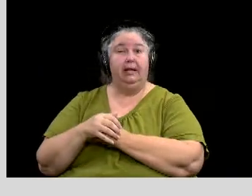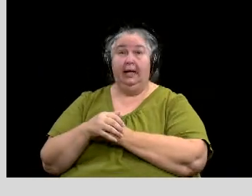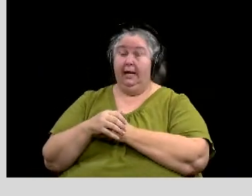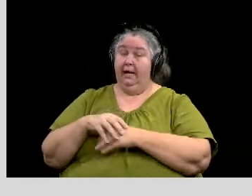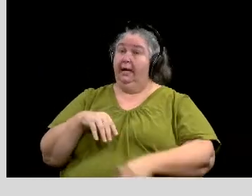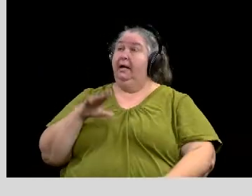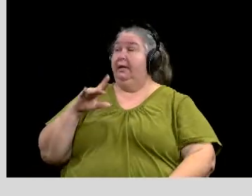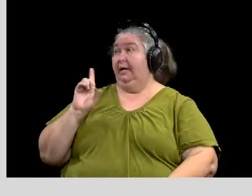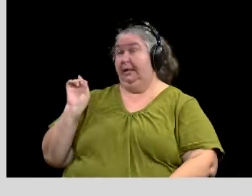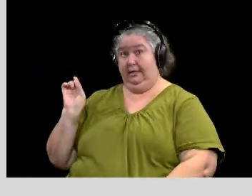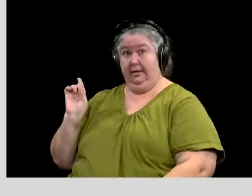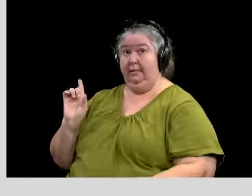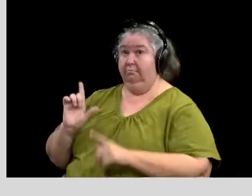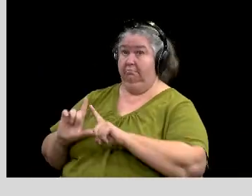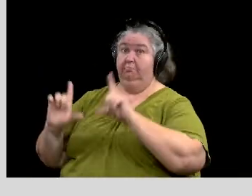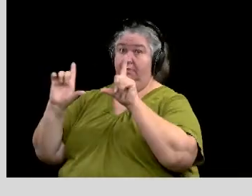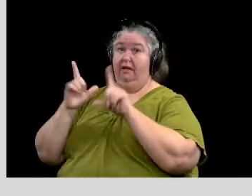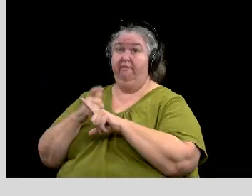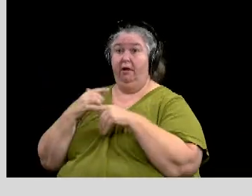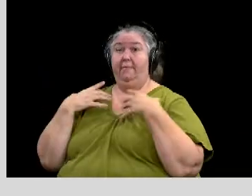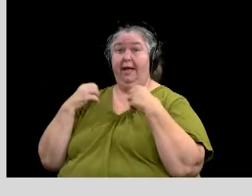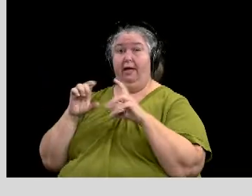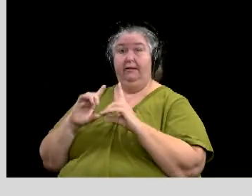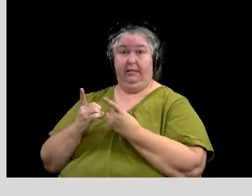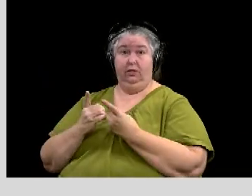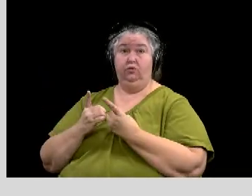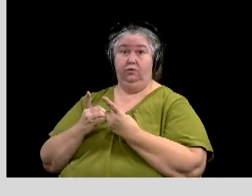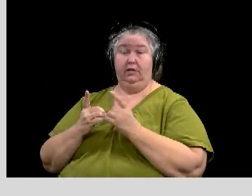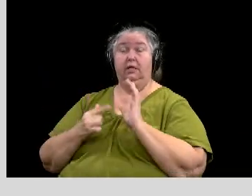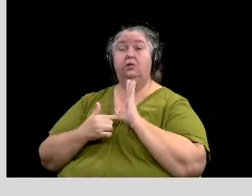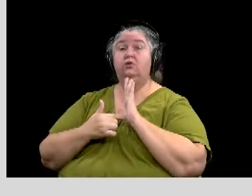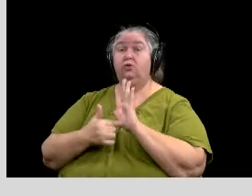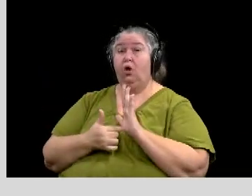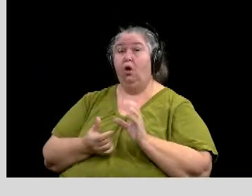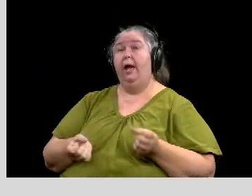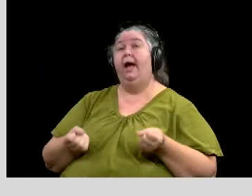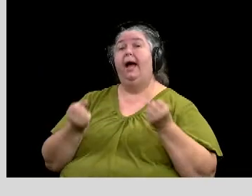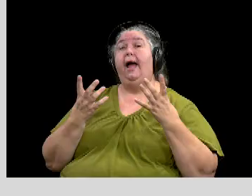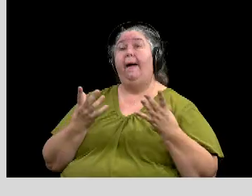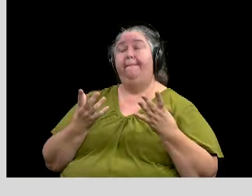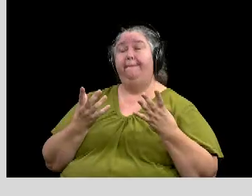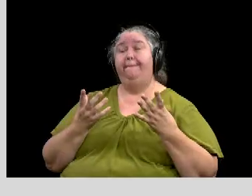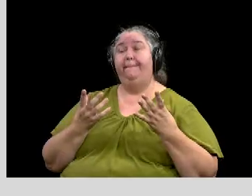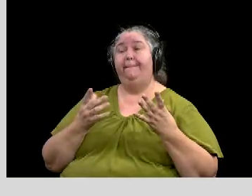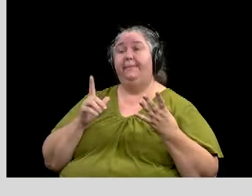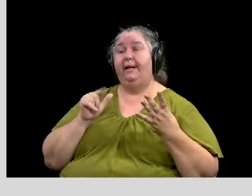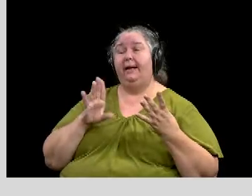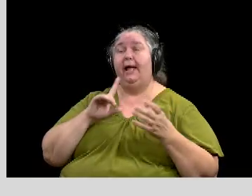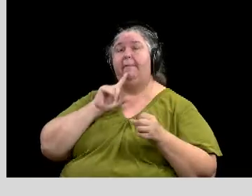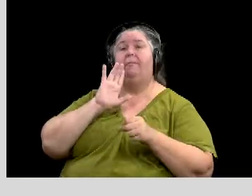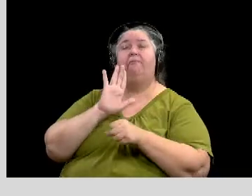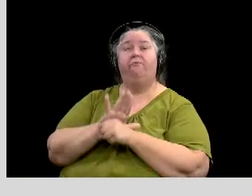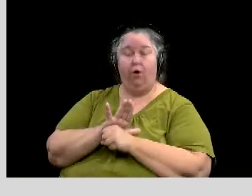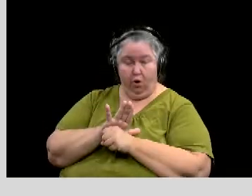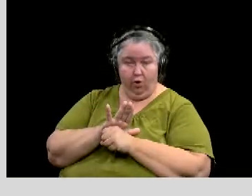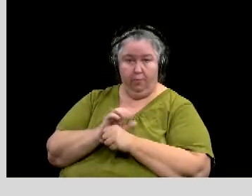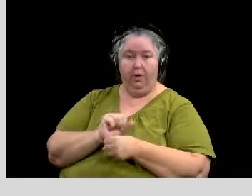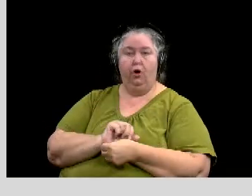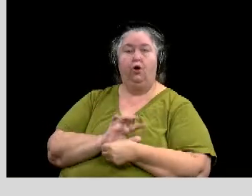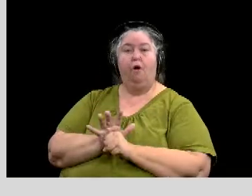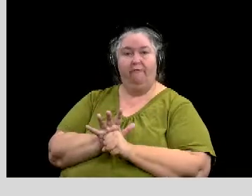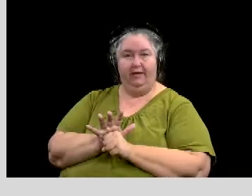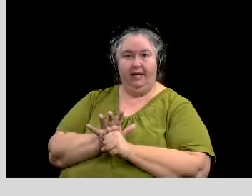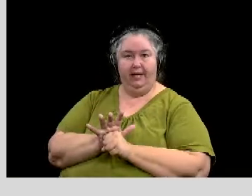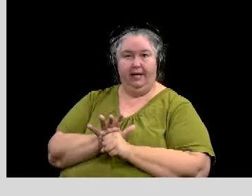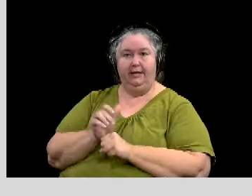that demonstrates the number of lab-confirmed COVID-19 patients admitted in our local hospitals. What